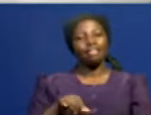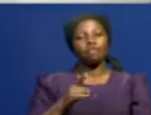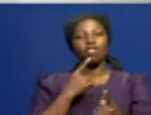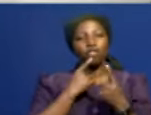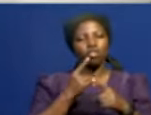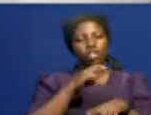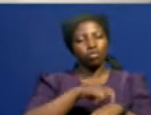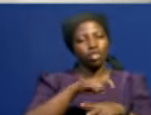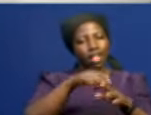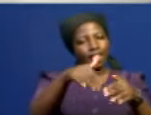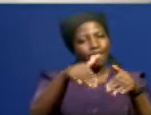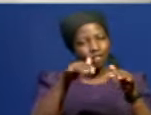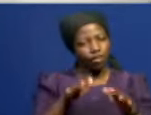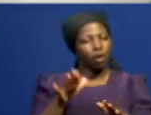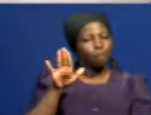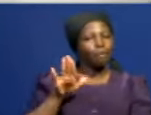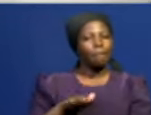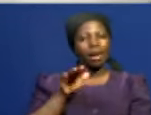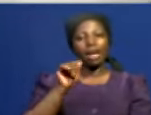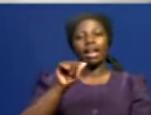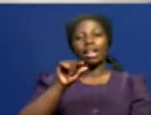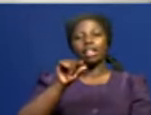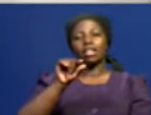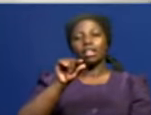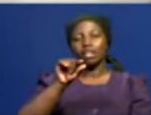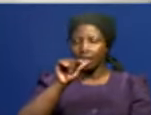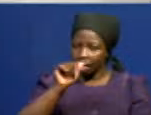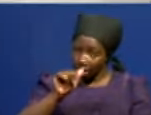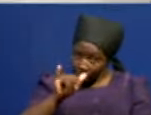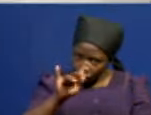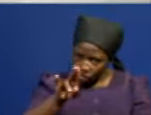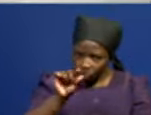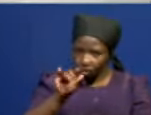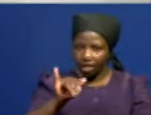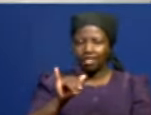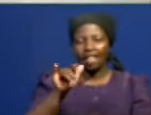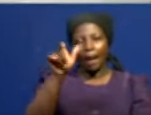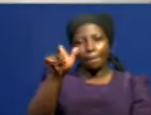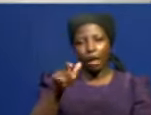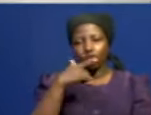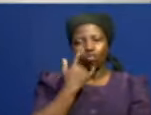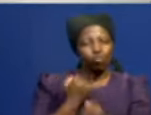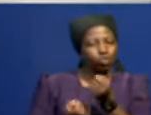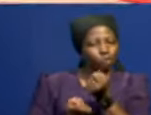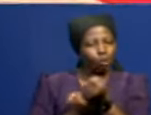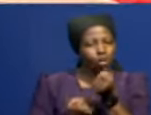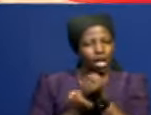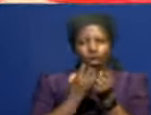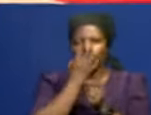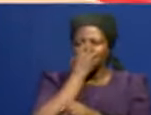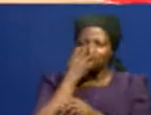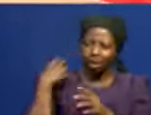Filgona Ayugi, a longtime political ally of President William Ruto.